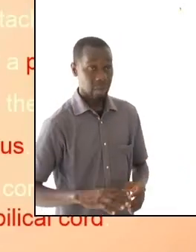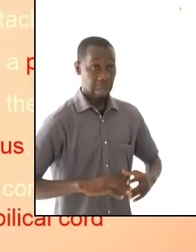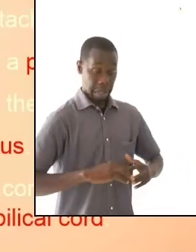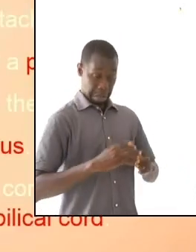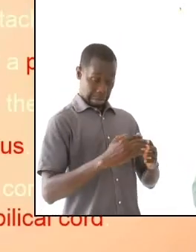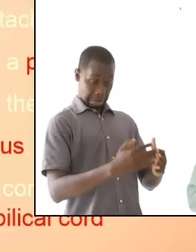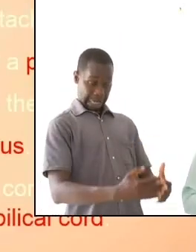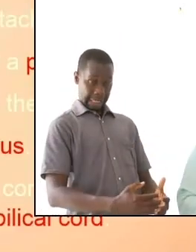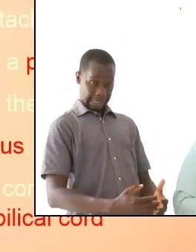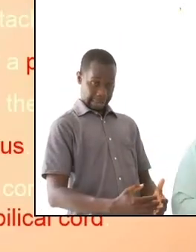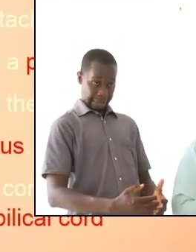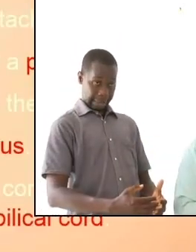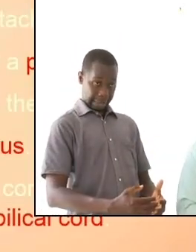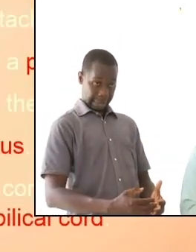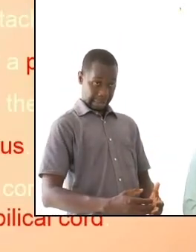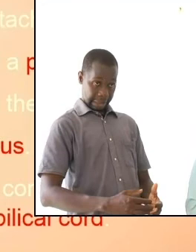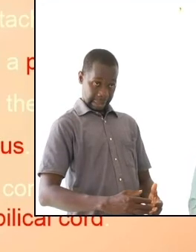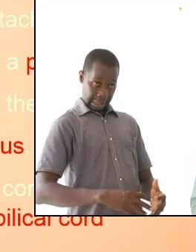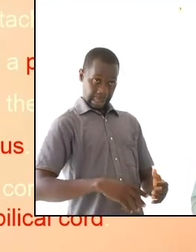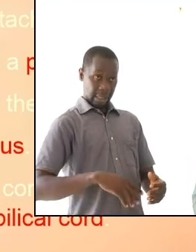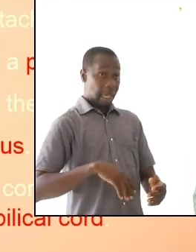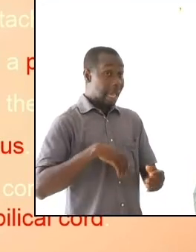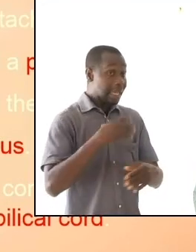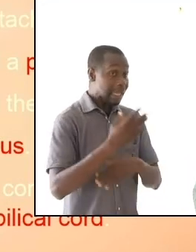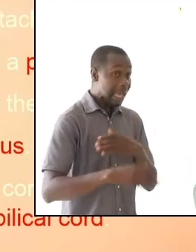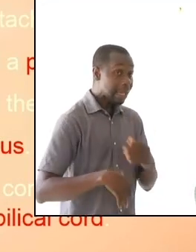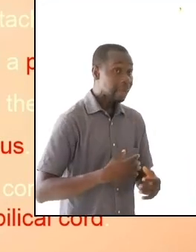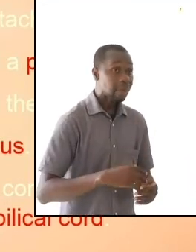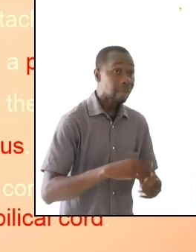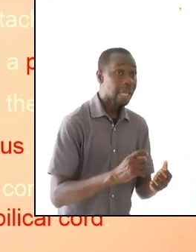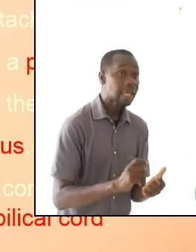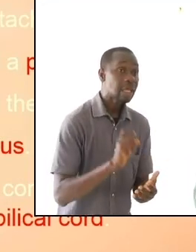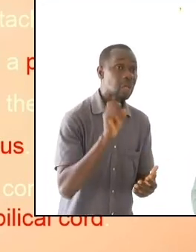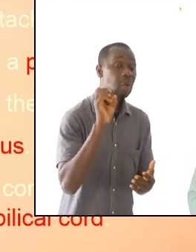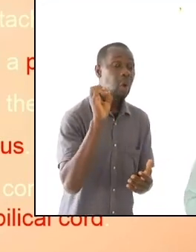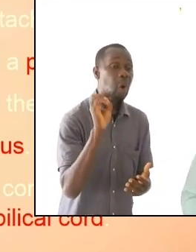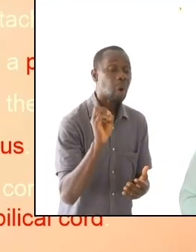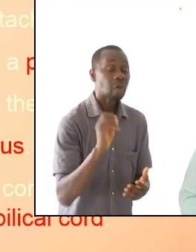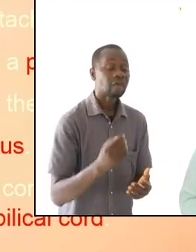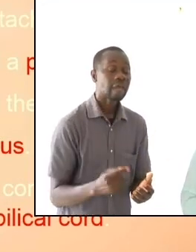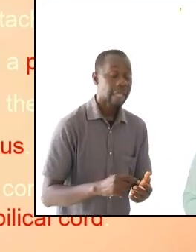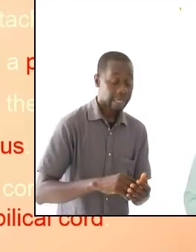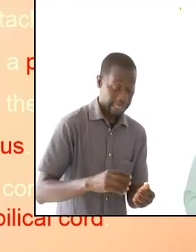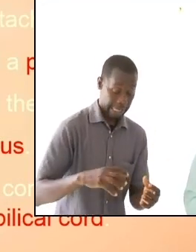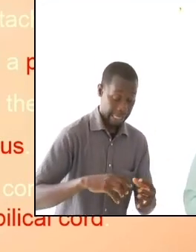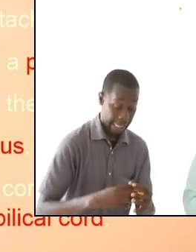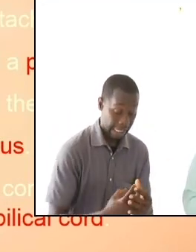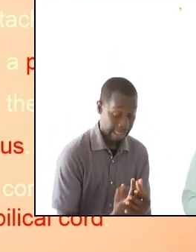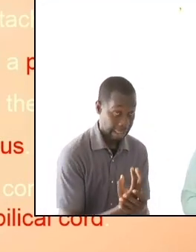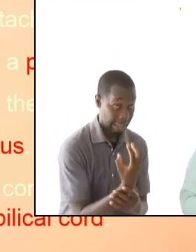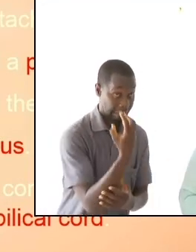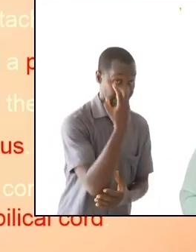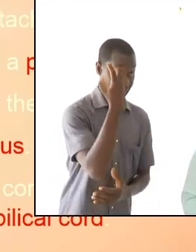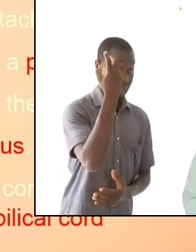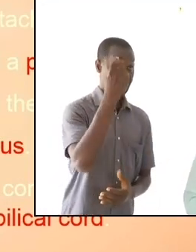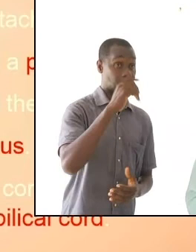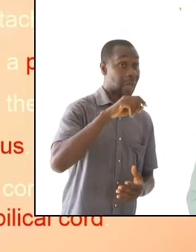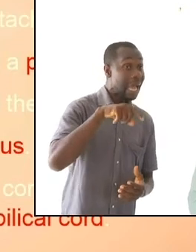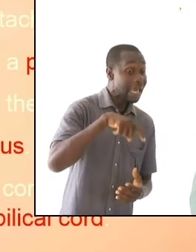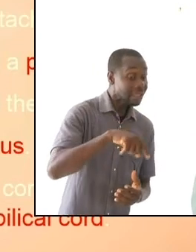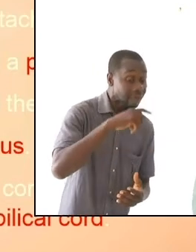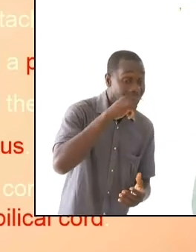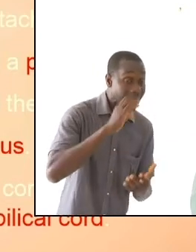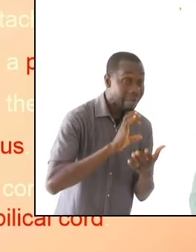Pregnancy. It occurs when an ovum is fertilized by a sperm cell. The fertilized